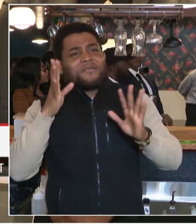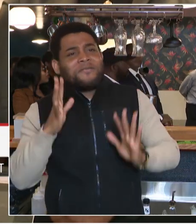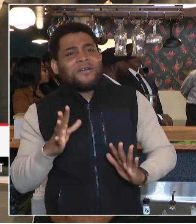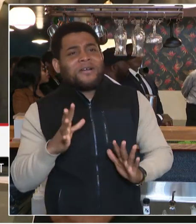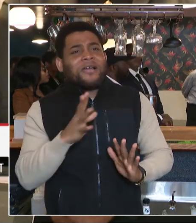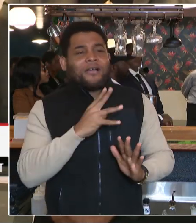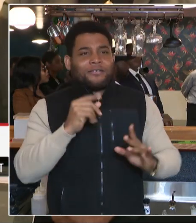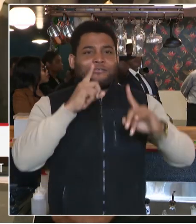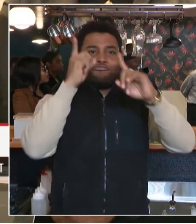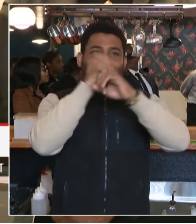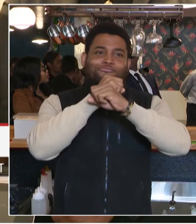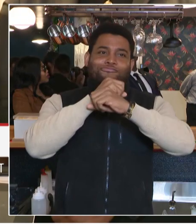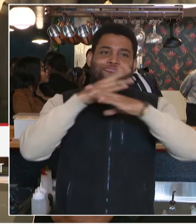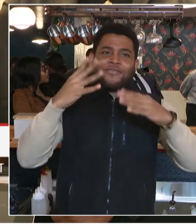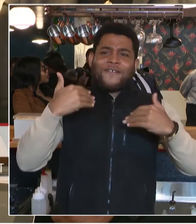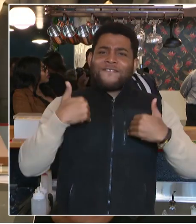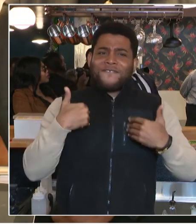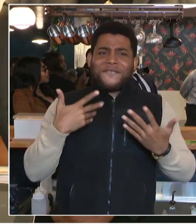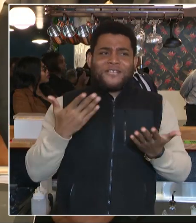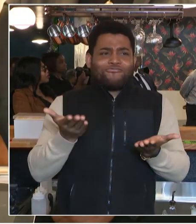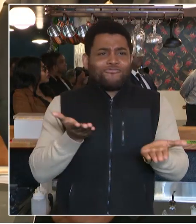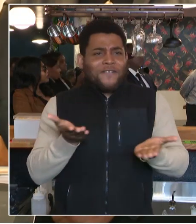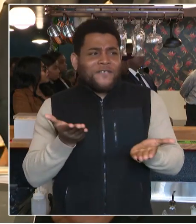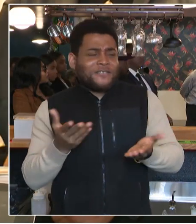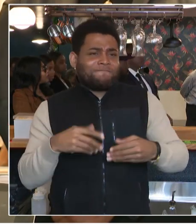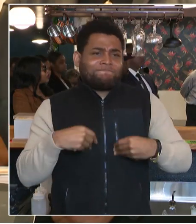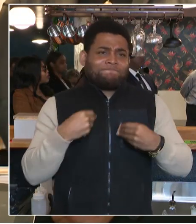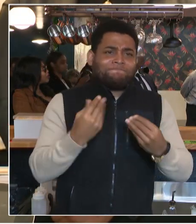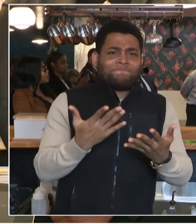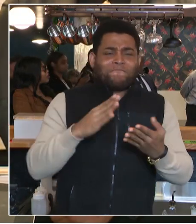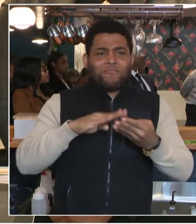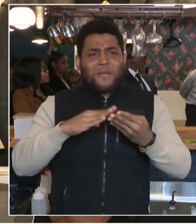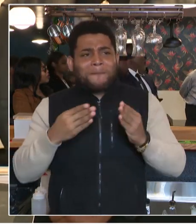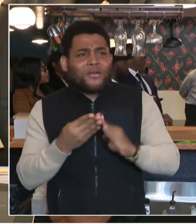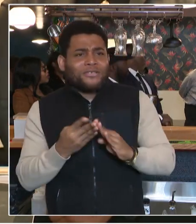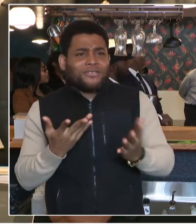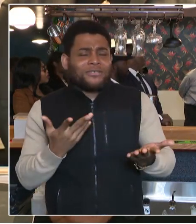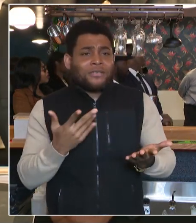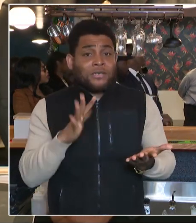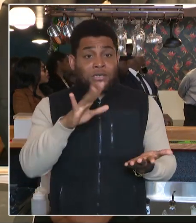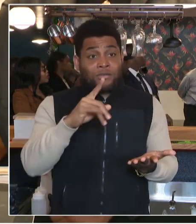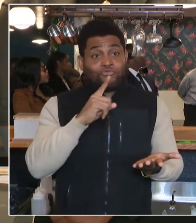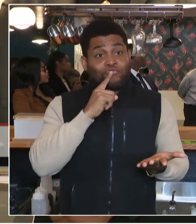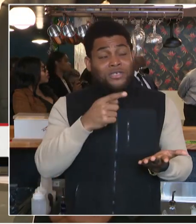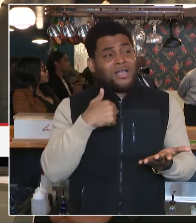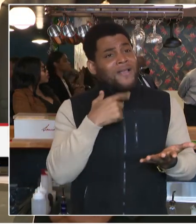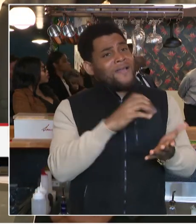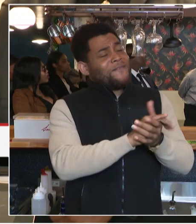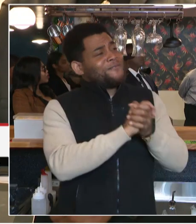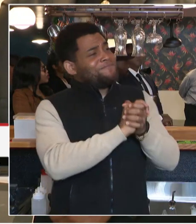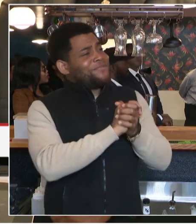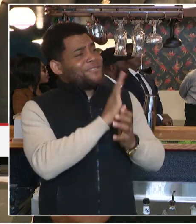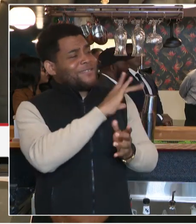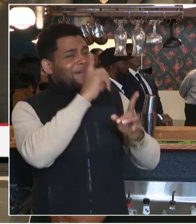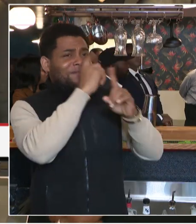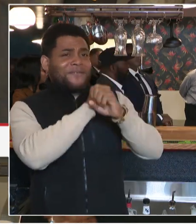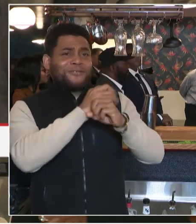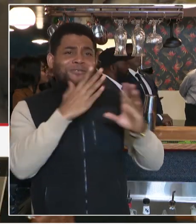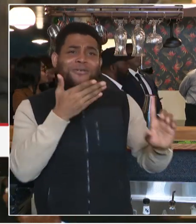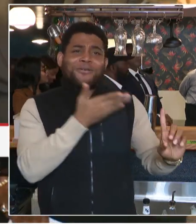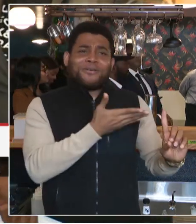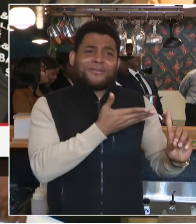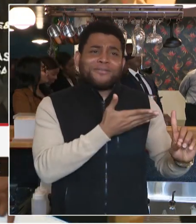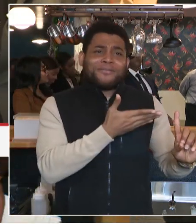a product, to a community. And so congratulations on your vision. because vision is not enough. It also takes